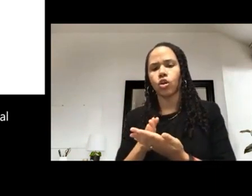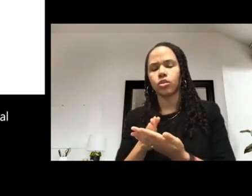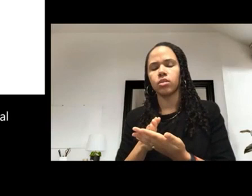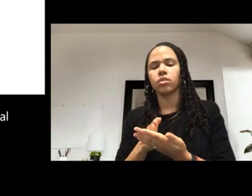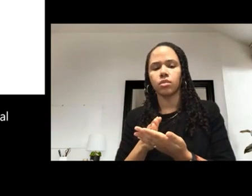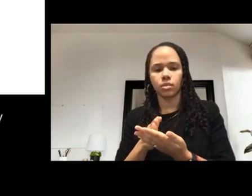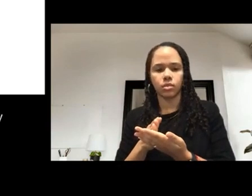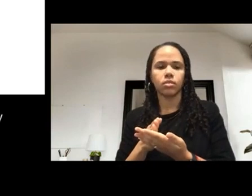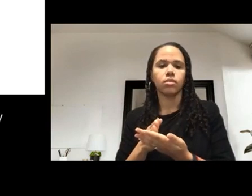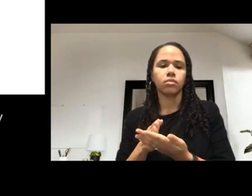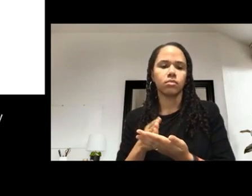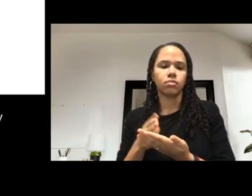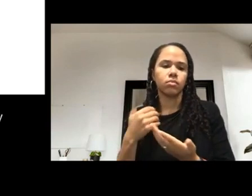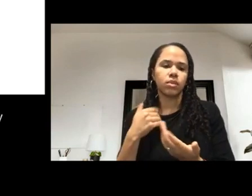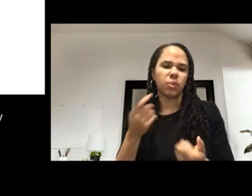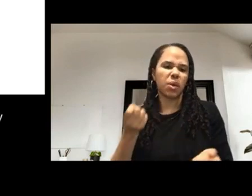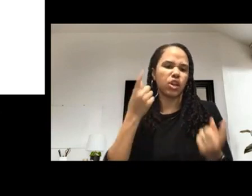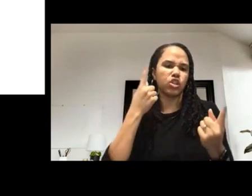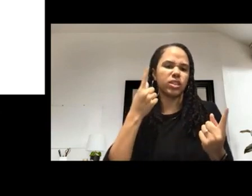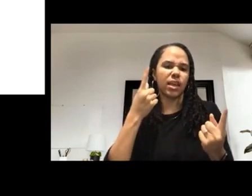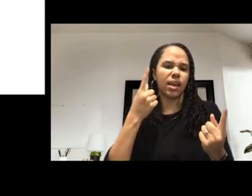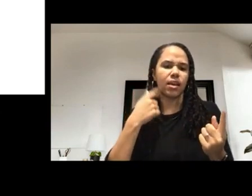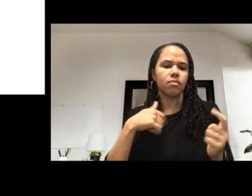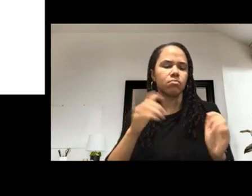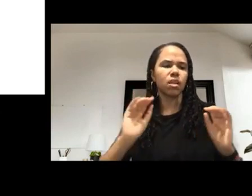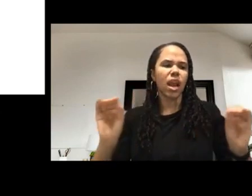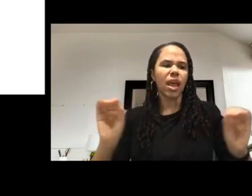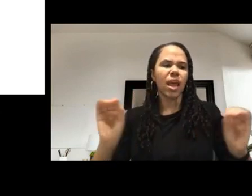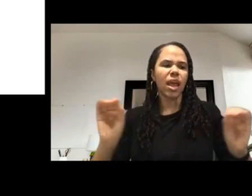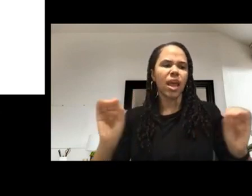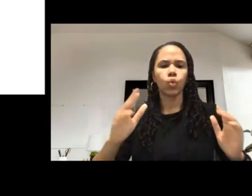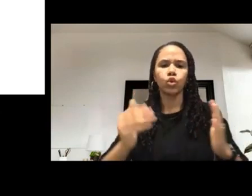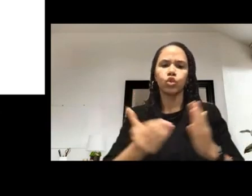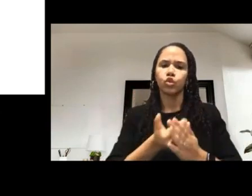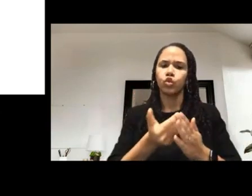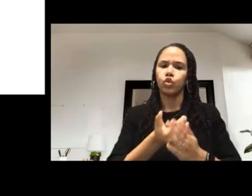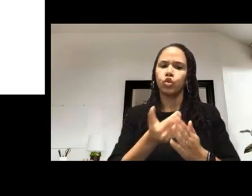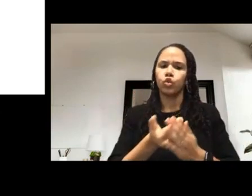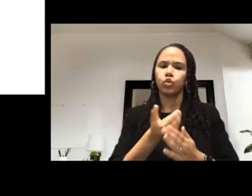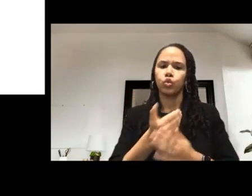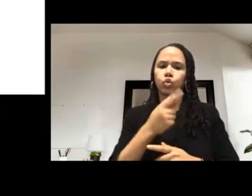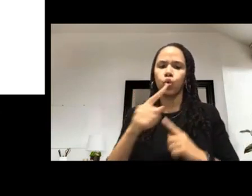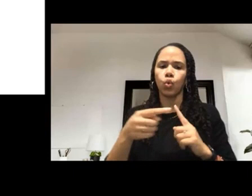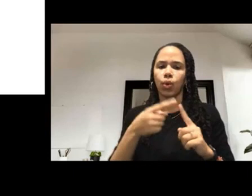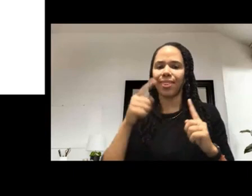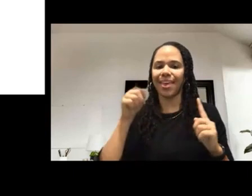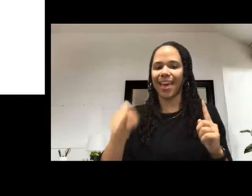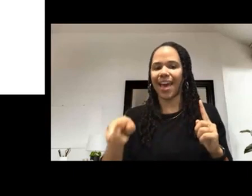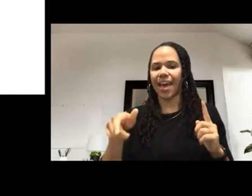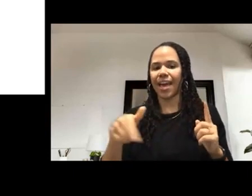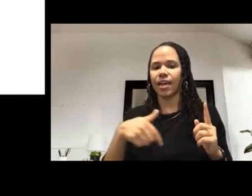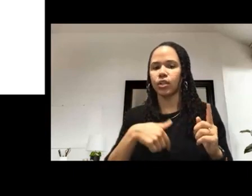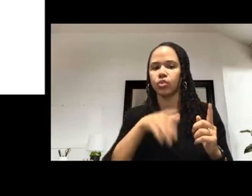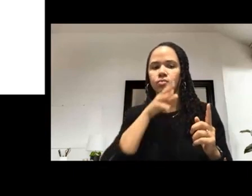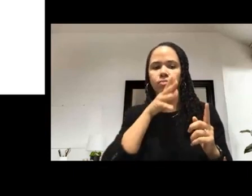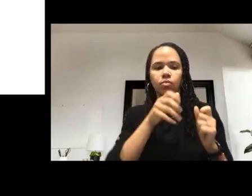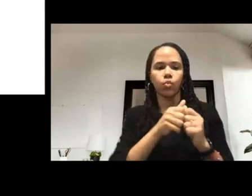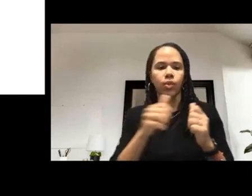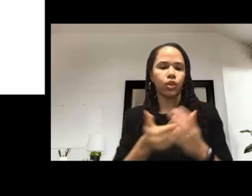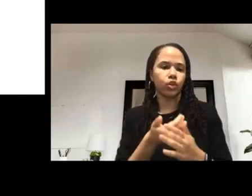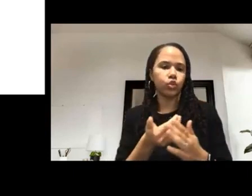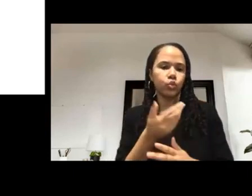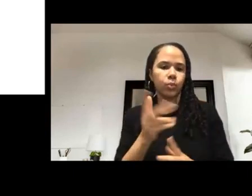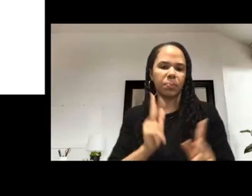used to each piece. And so nothing was new on the day that the highest anxiety would be there, when they have to talk to some new people.